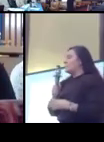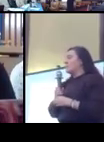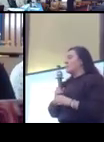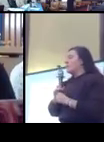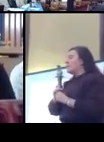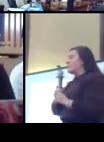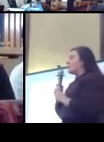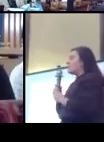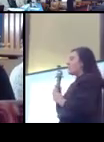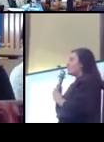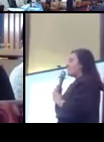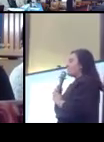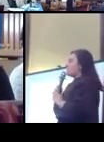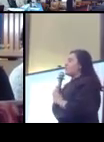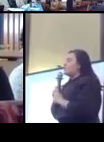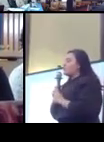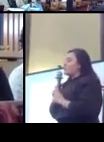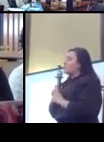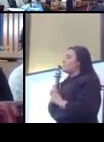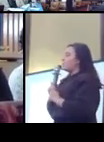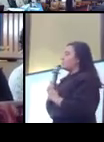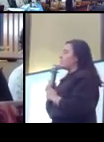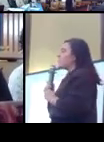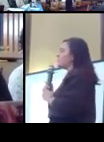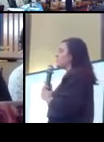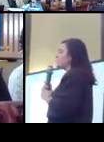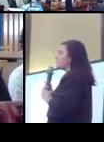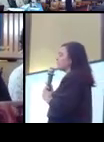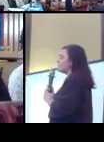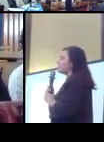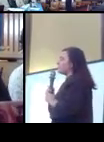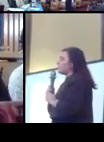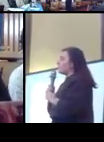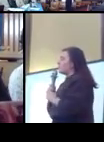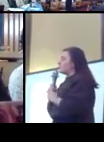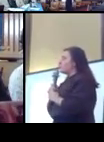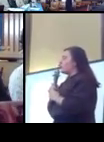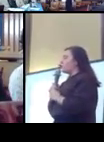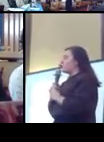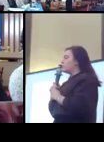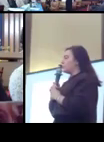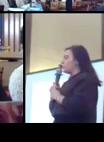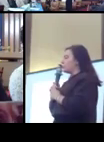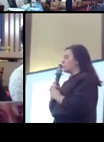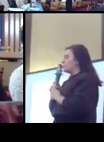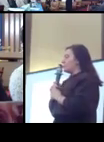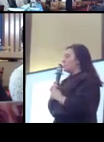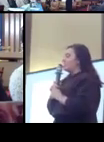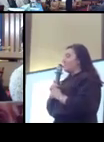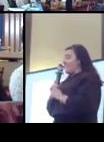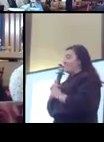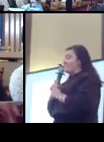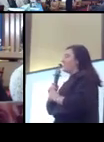Area weight. So we get more housing options like duplexes, multi-unit or senior-friendly units to allow for